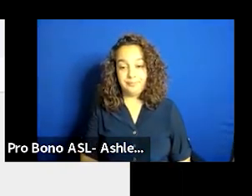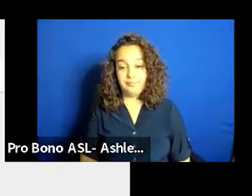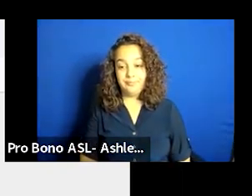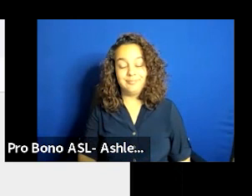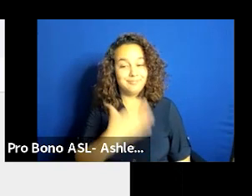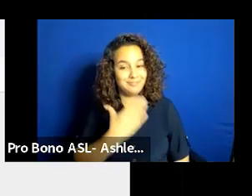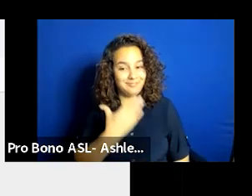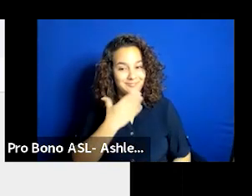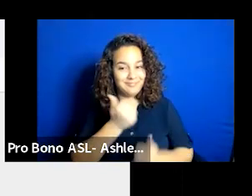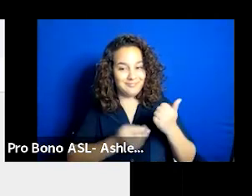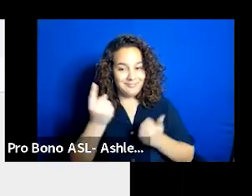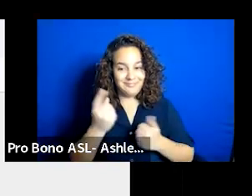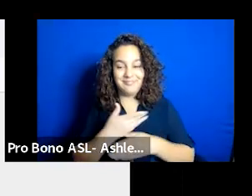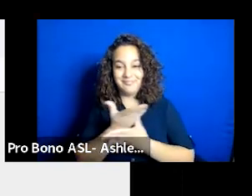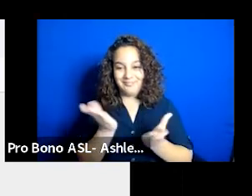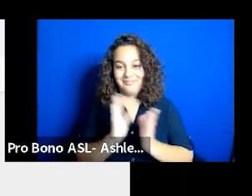Thank you, everyone.